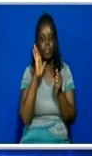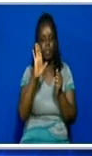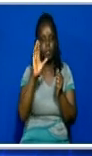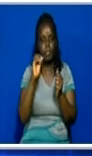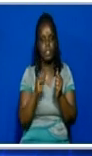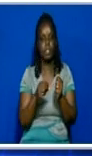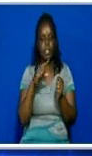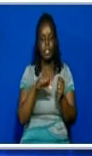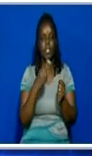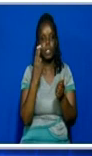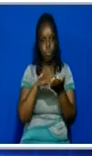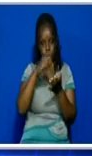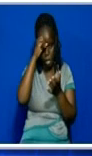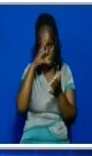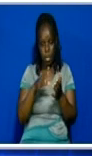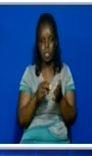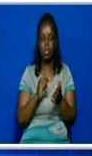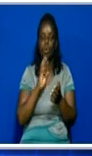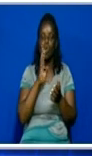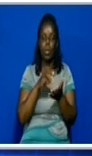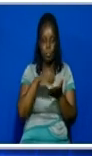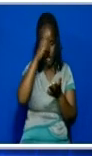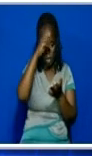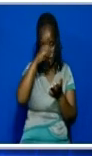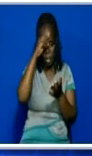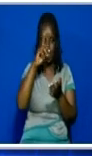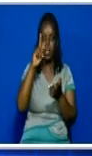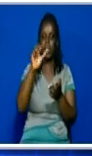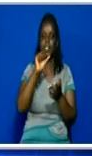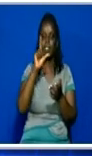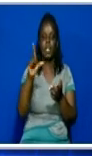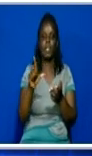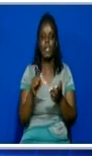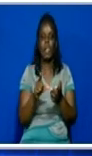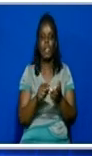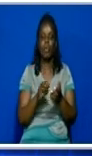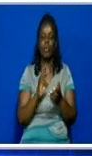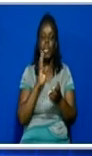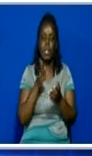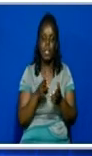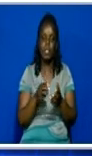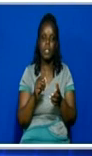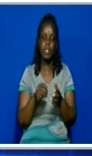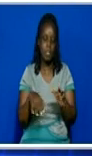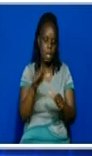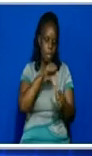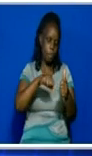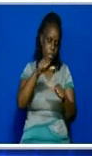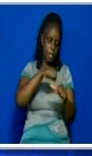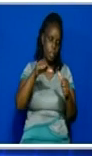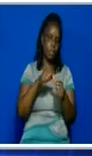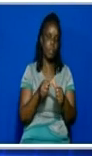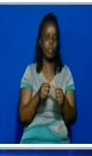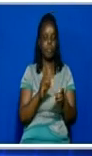our grade 2 students who will be learning the Kenya Sign Language. We are still on our surrounding, but with a